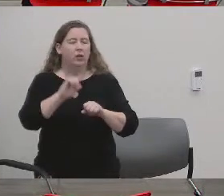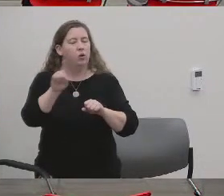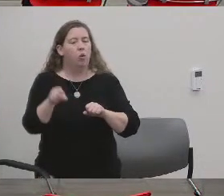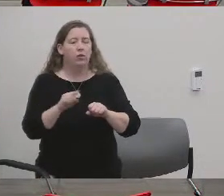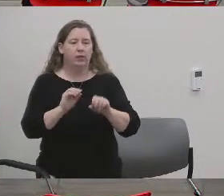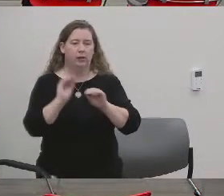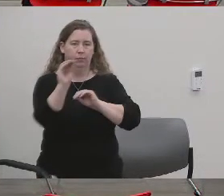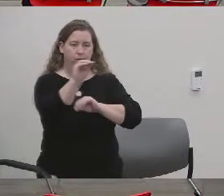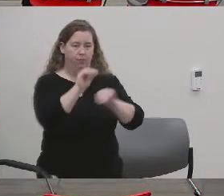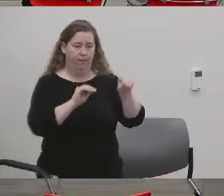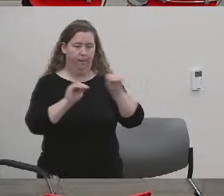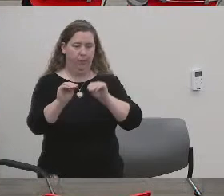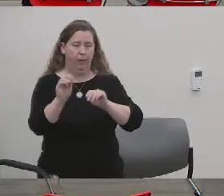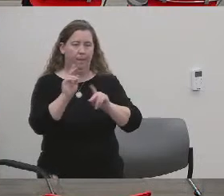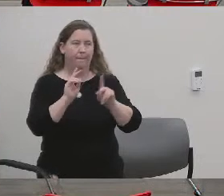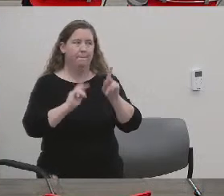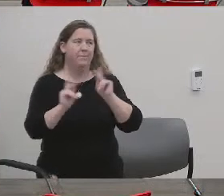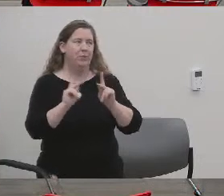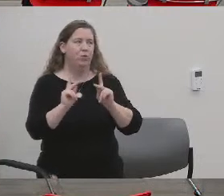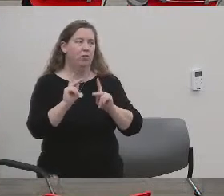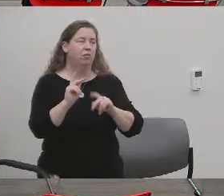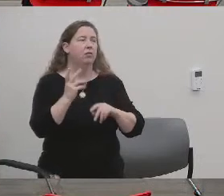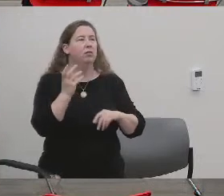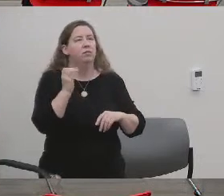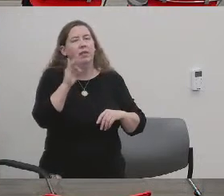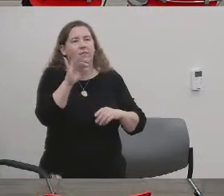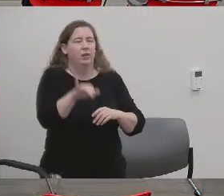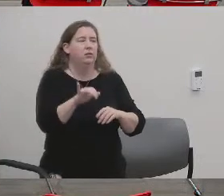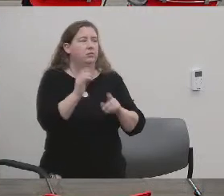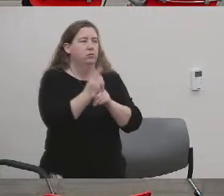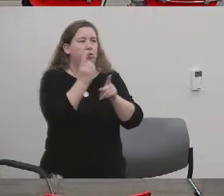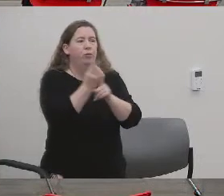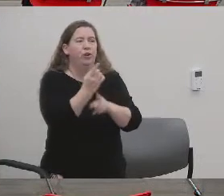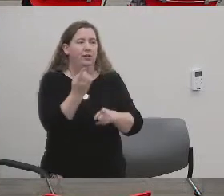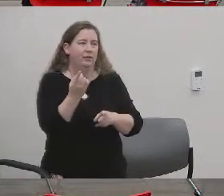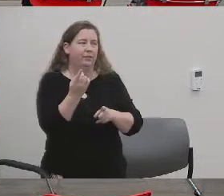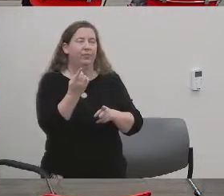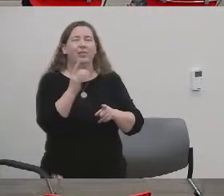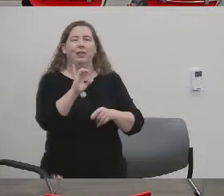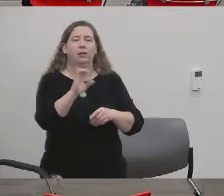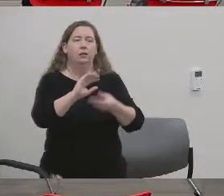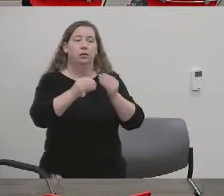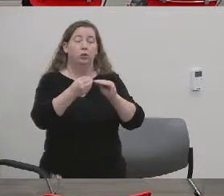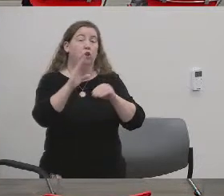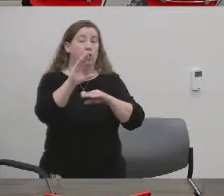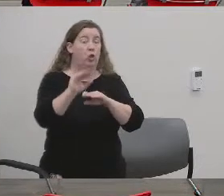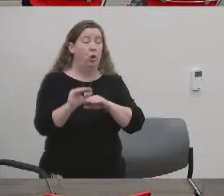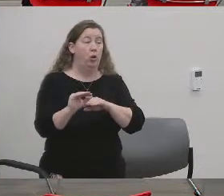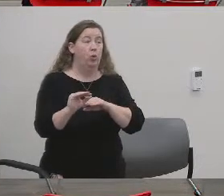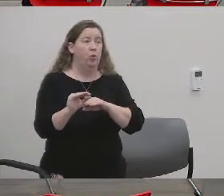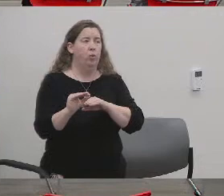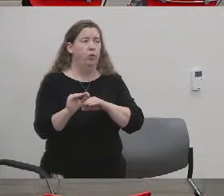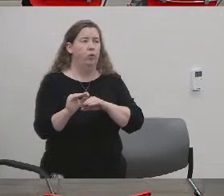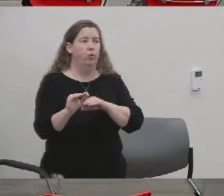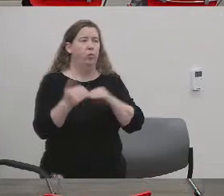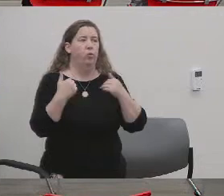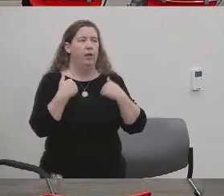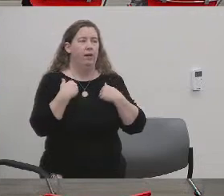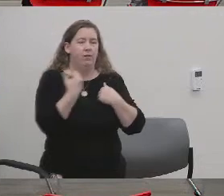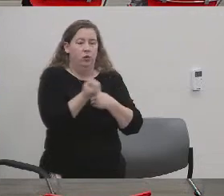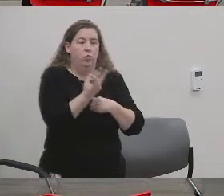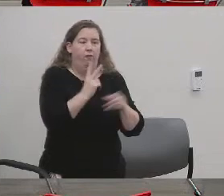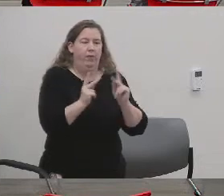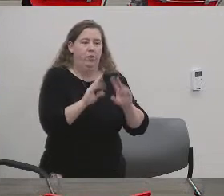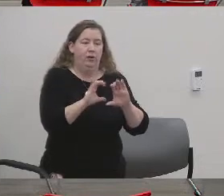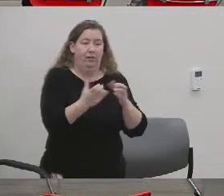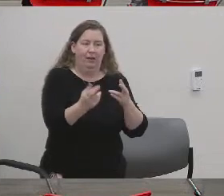where that would be appropriate as well. Like if the numbers are so low that we'd have like 12 in a classroom, well, we